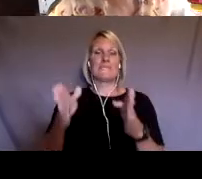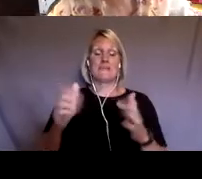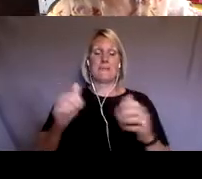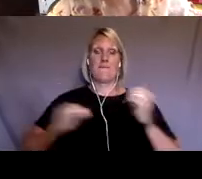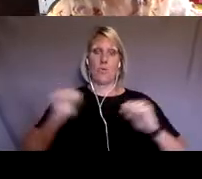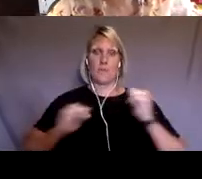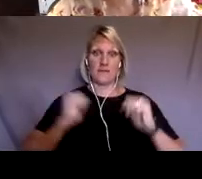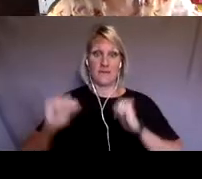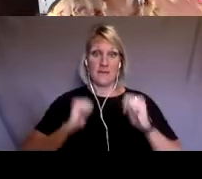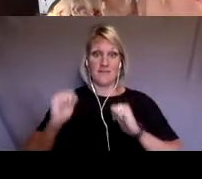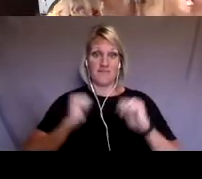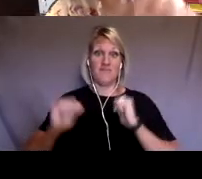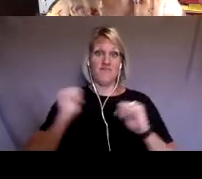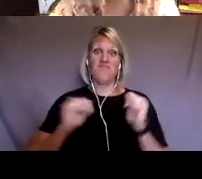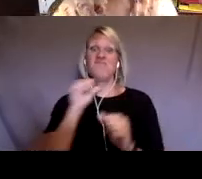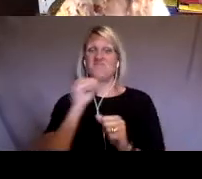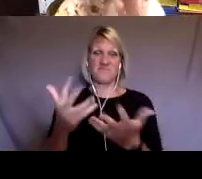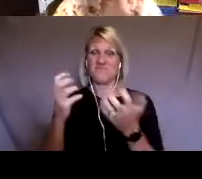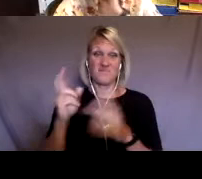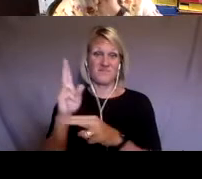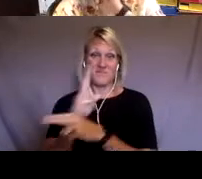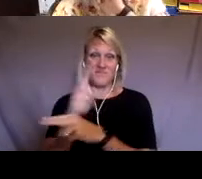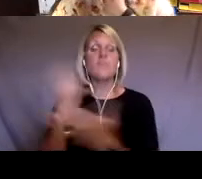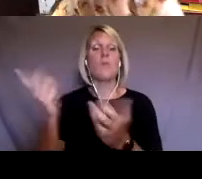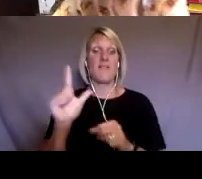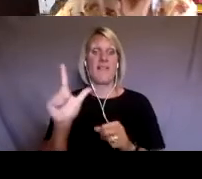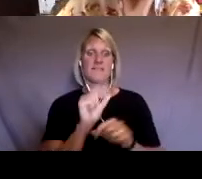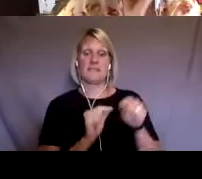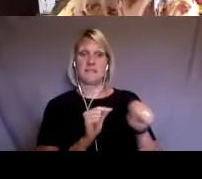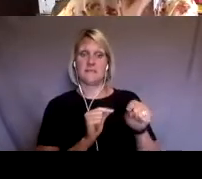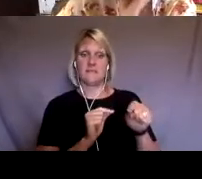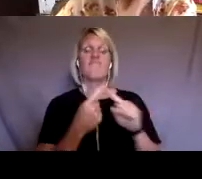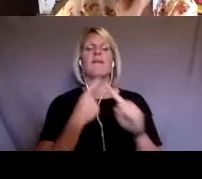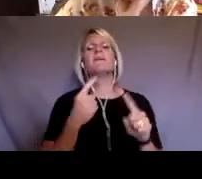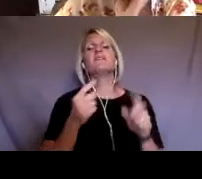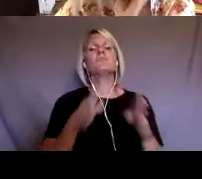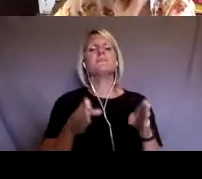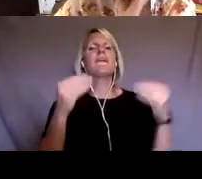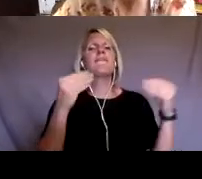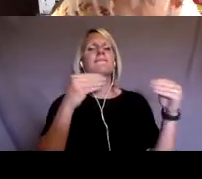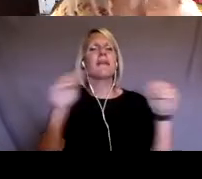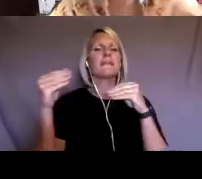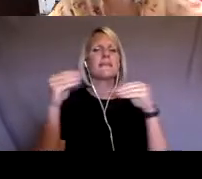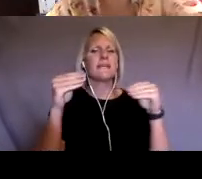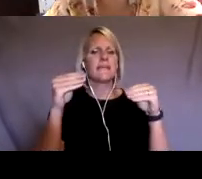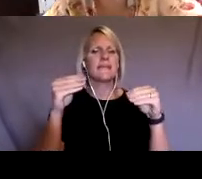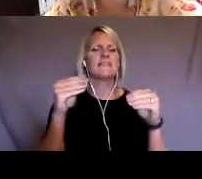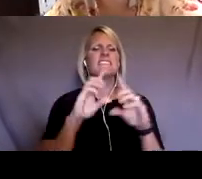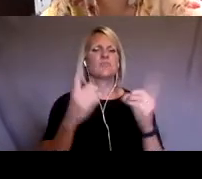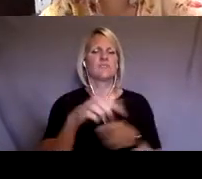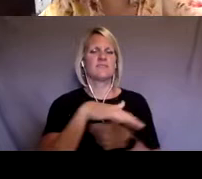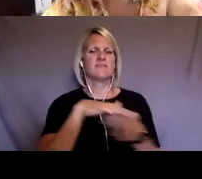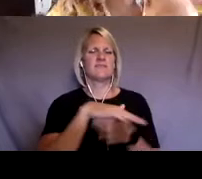you see on the left is from a street vending district that back in the early 2000s was